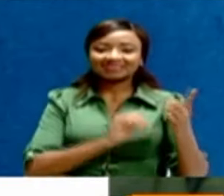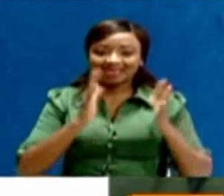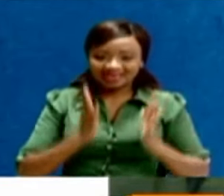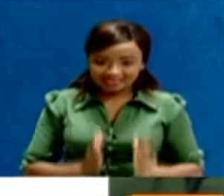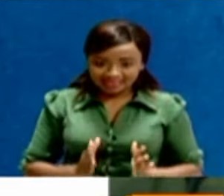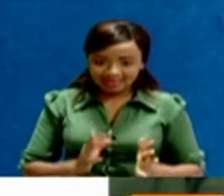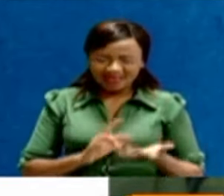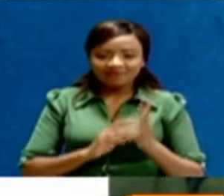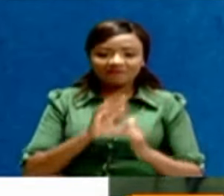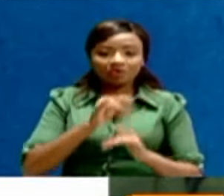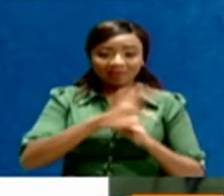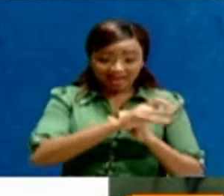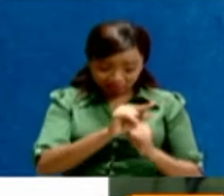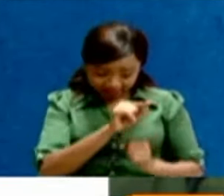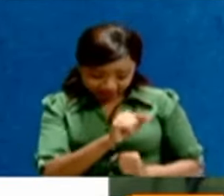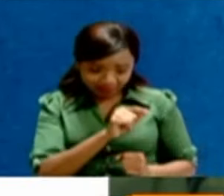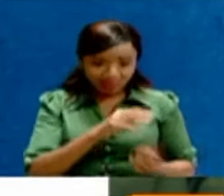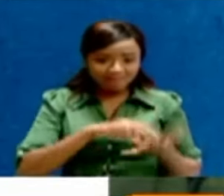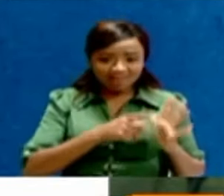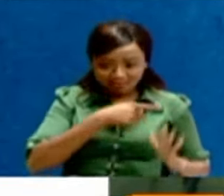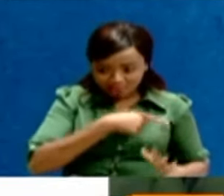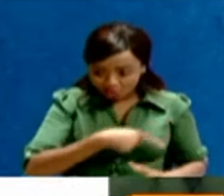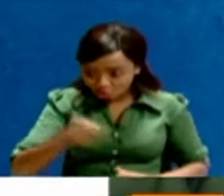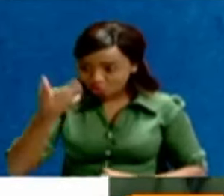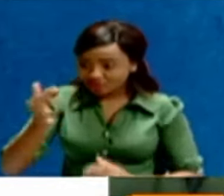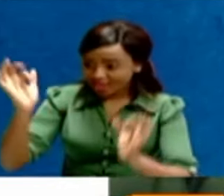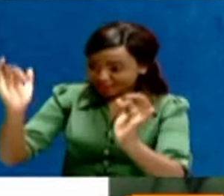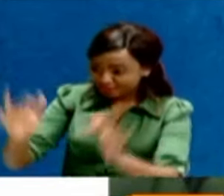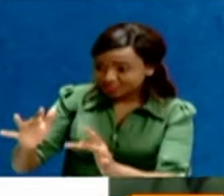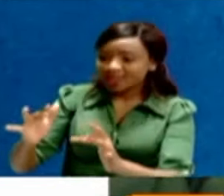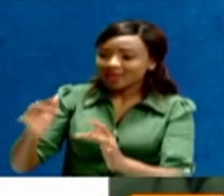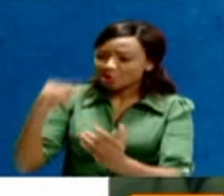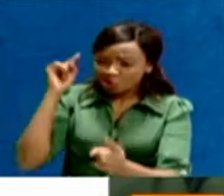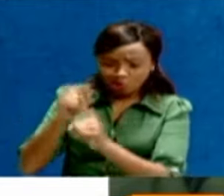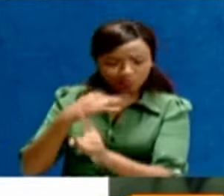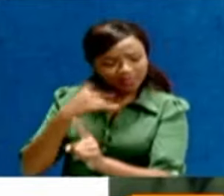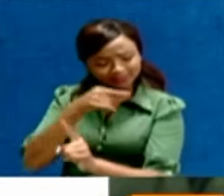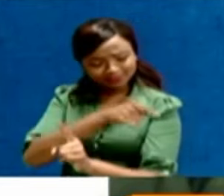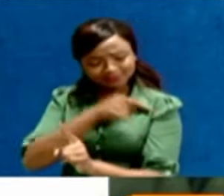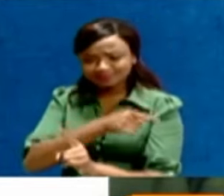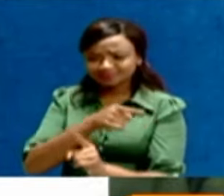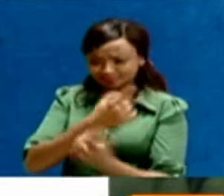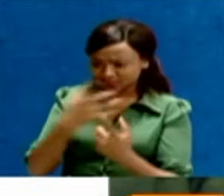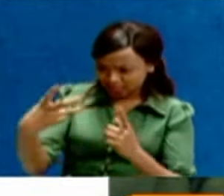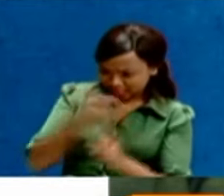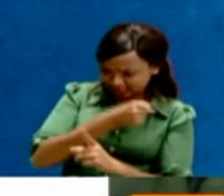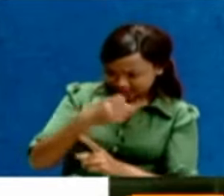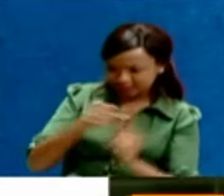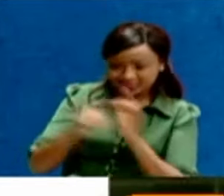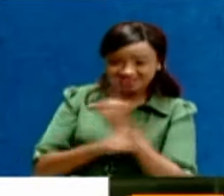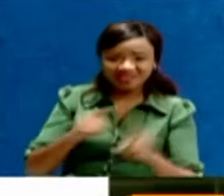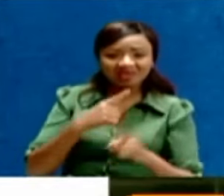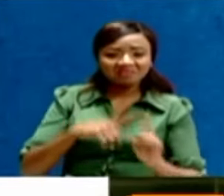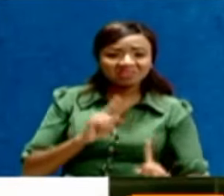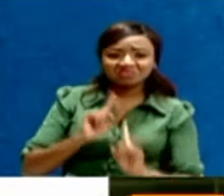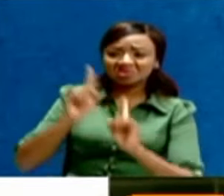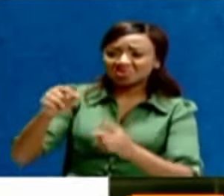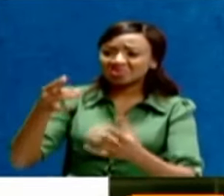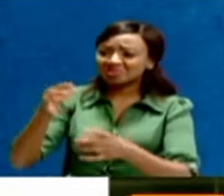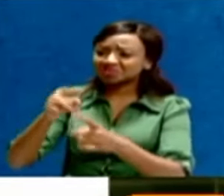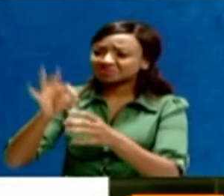You go there to push to ensure the interests of your counties are fulfilled. Then why would you go and